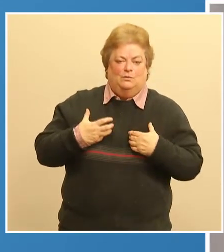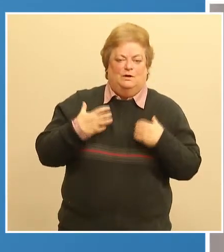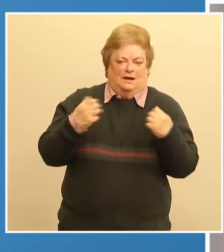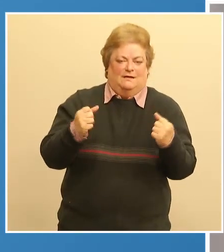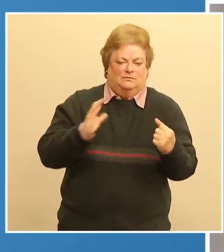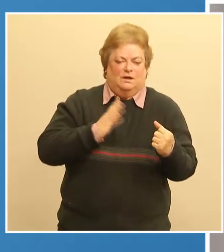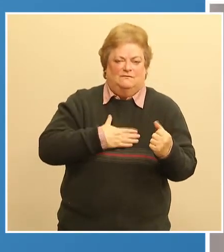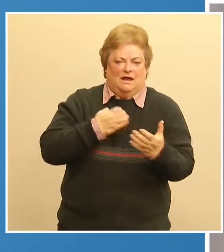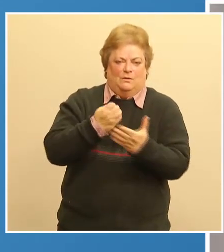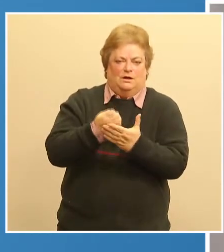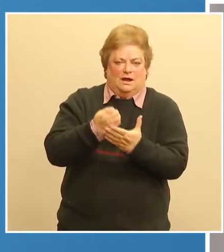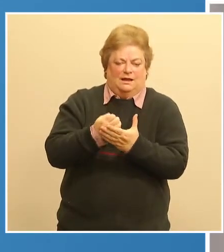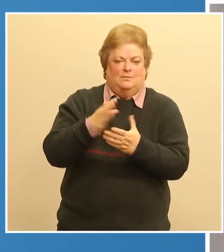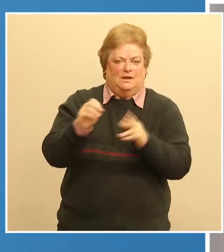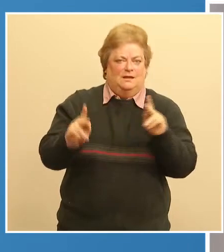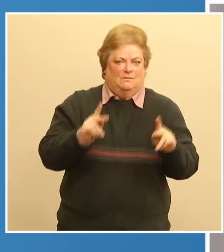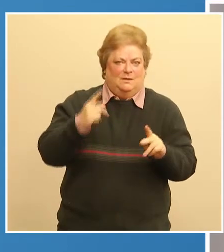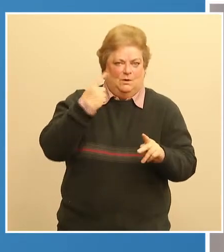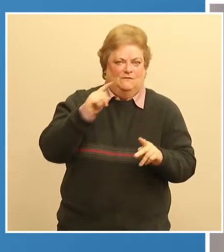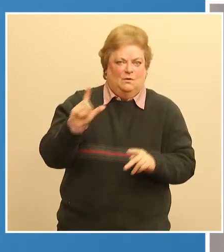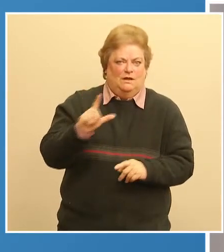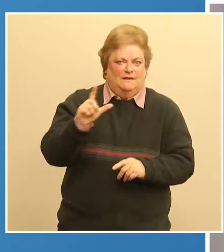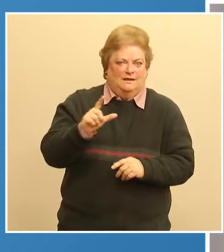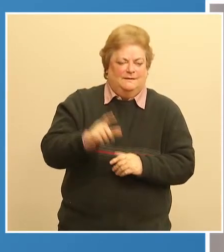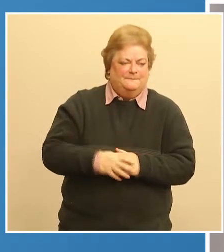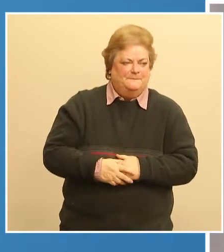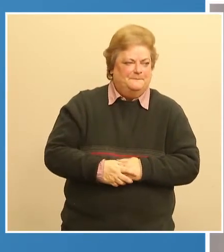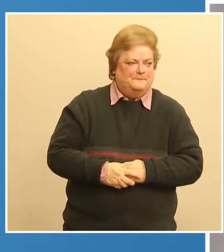of our economy and our people.